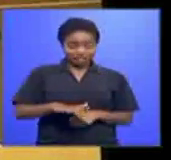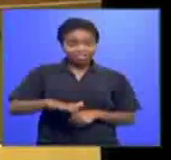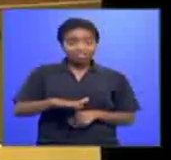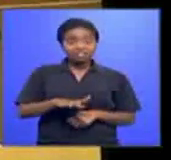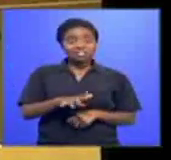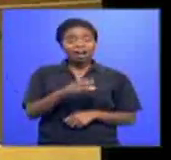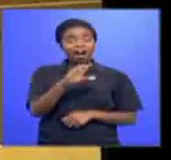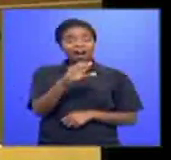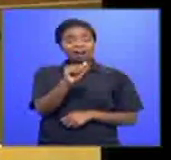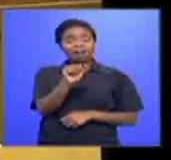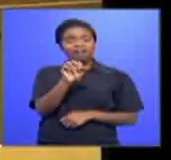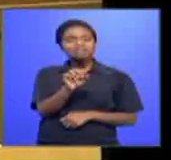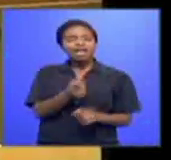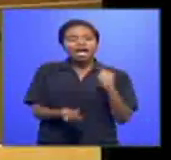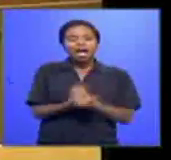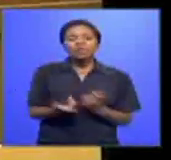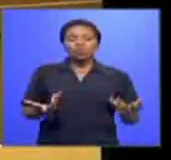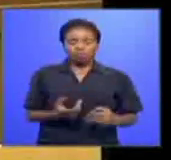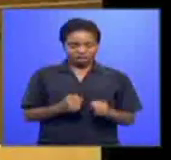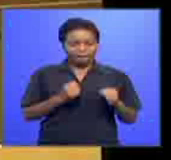hosting the AFCON.